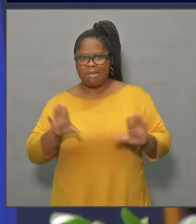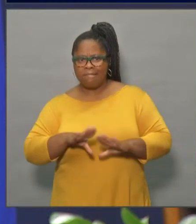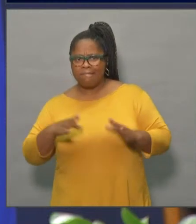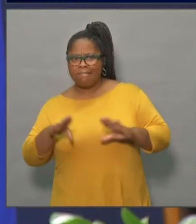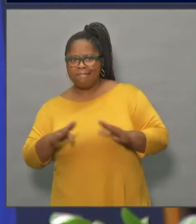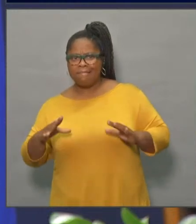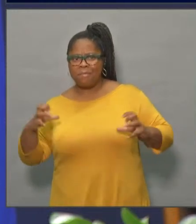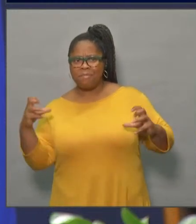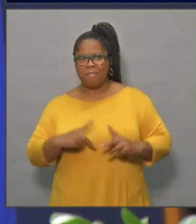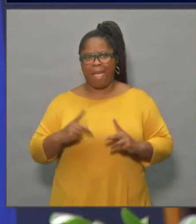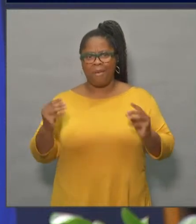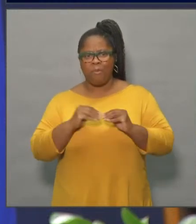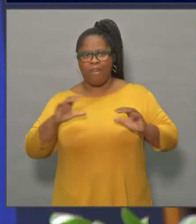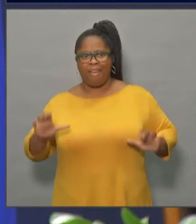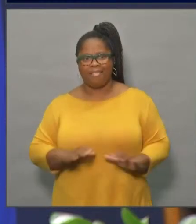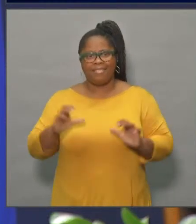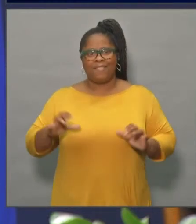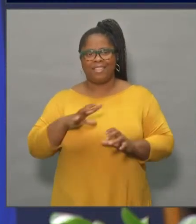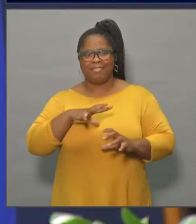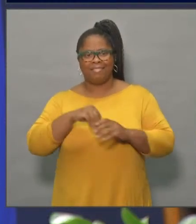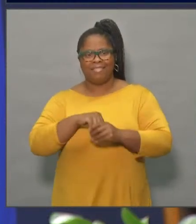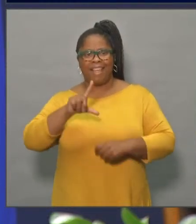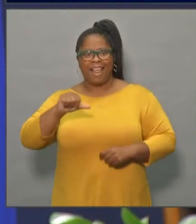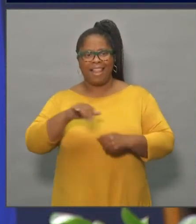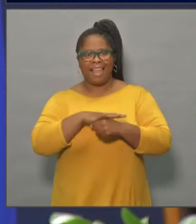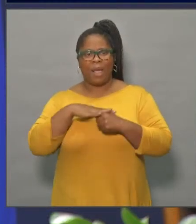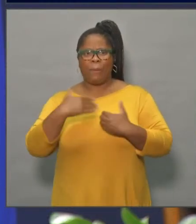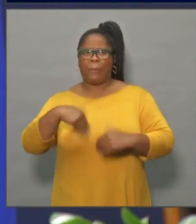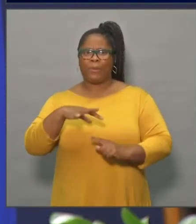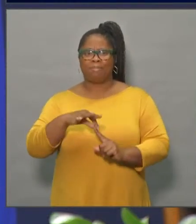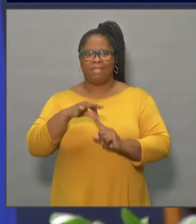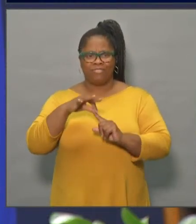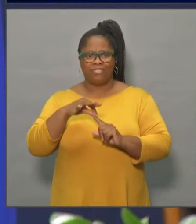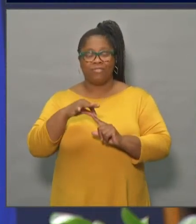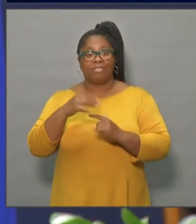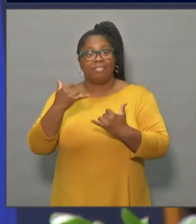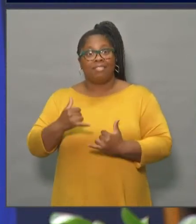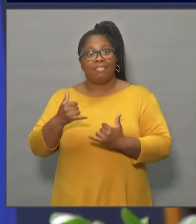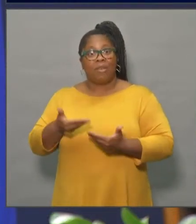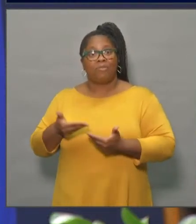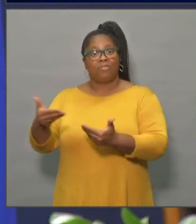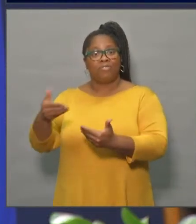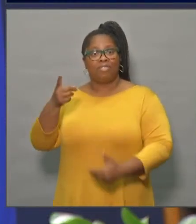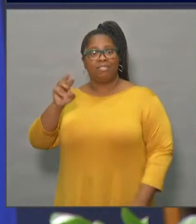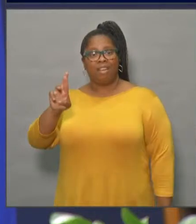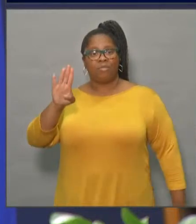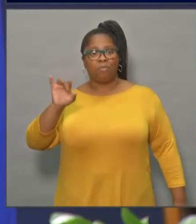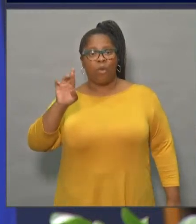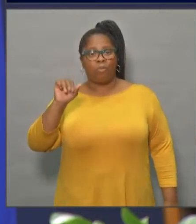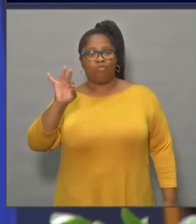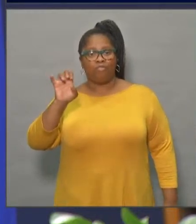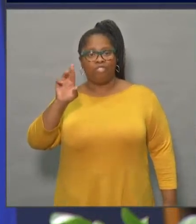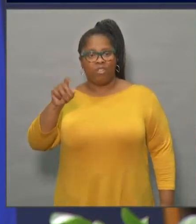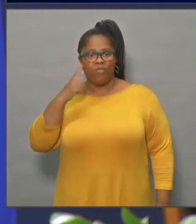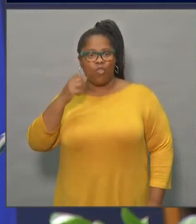LA County so special. With that, I would like to introduce Dr. Barbara Ferrer to give you the daily stats. Thank